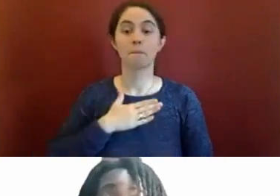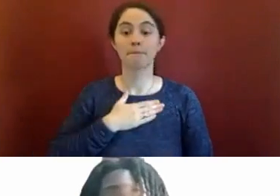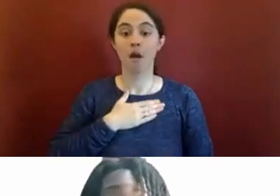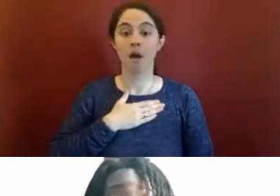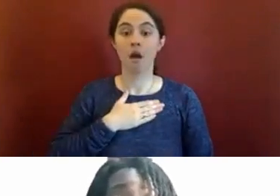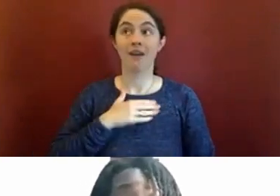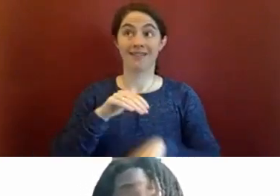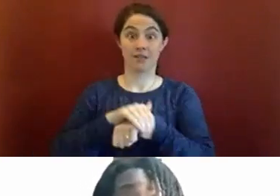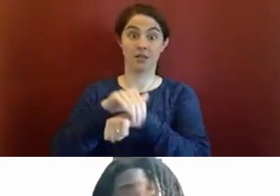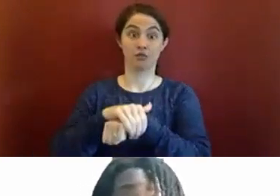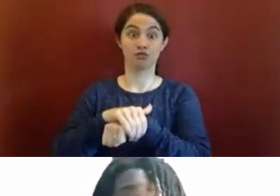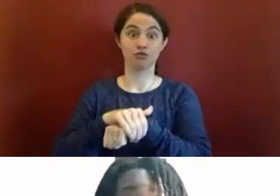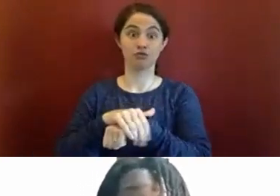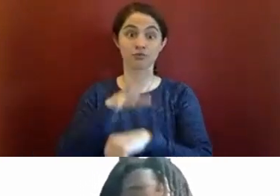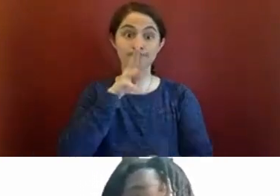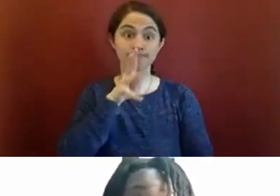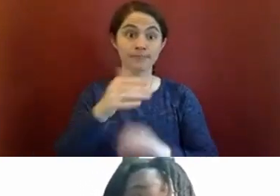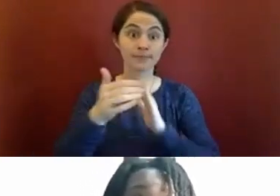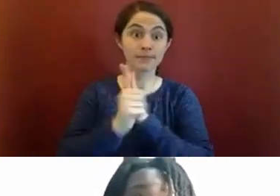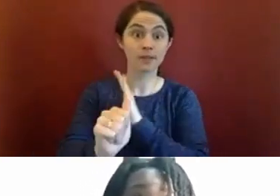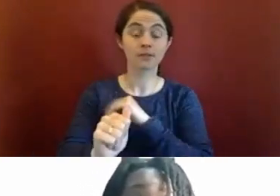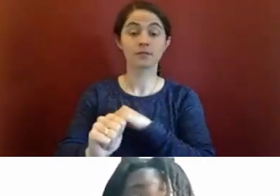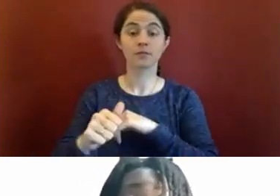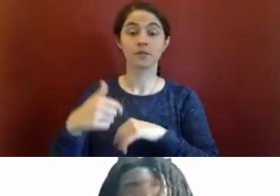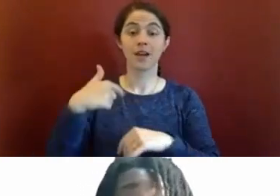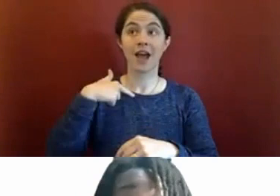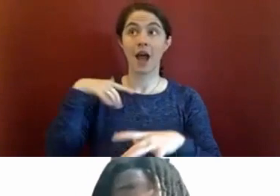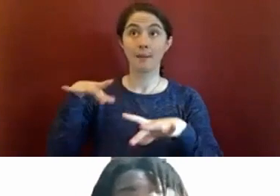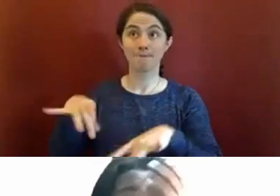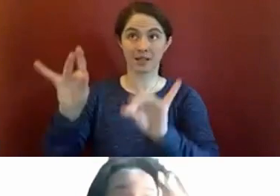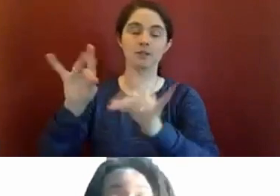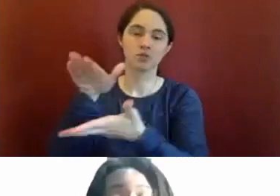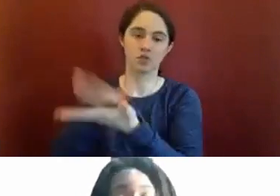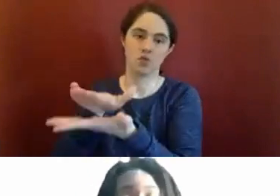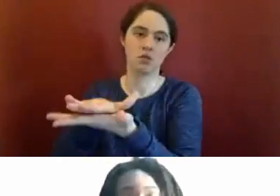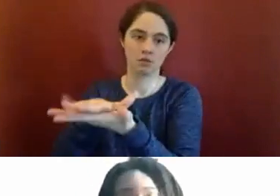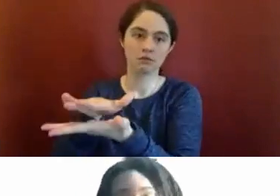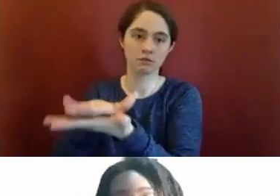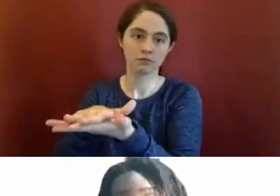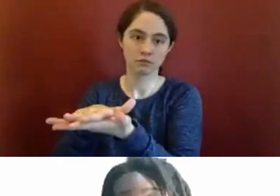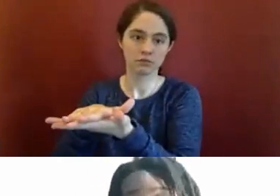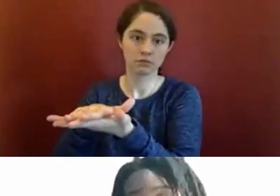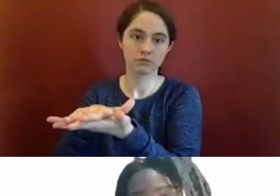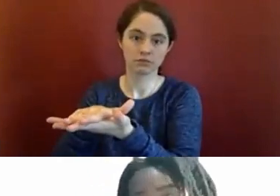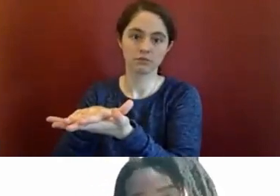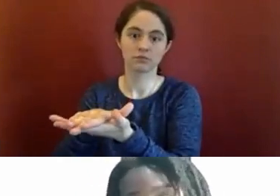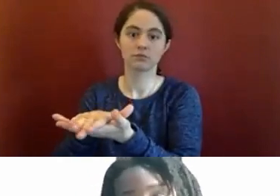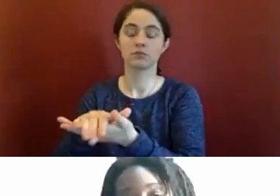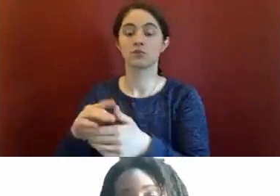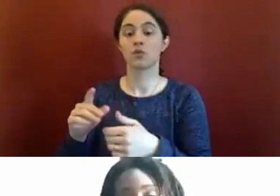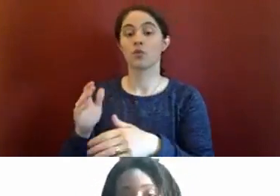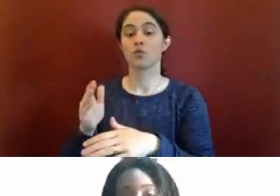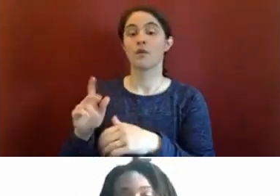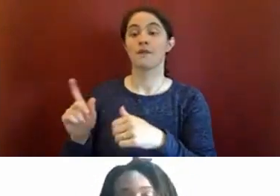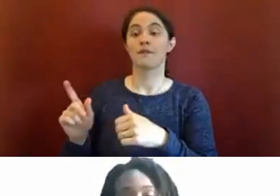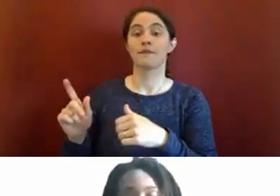I learned English in school. So after first grade, I wasn't in